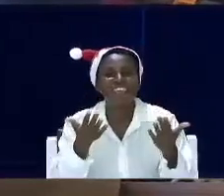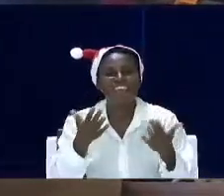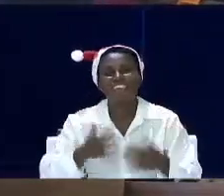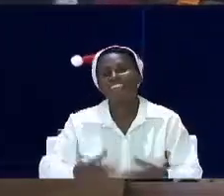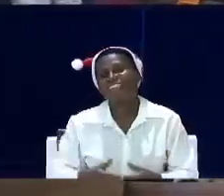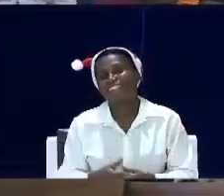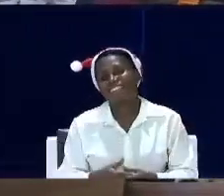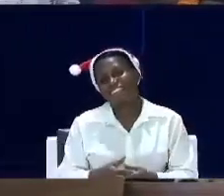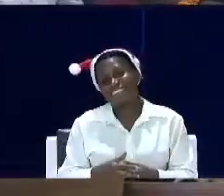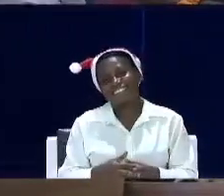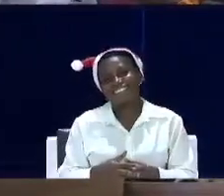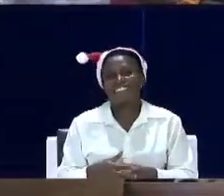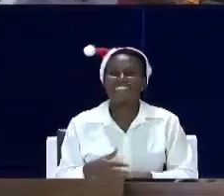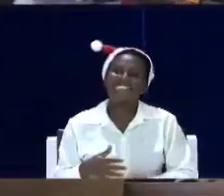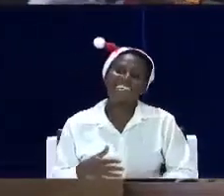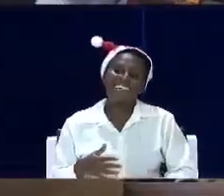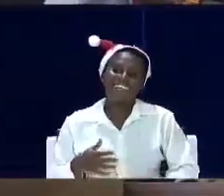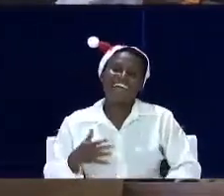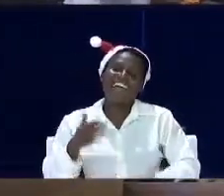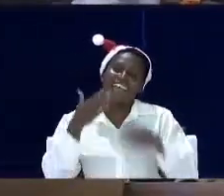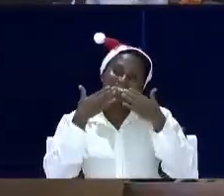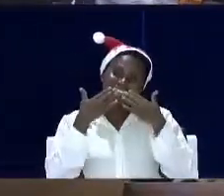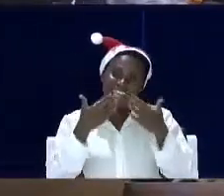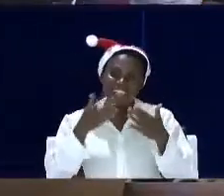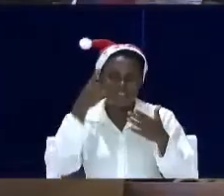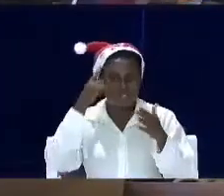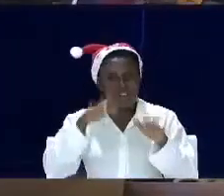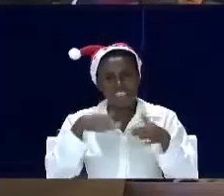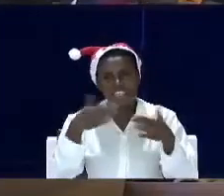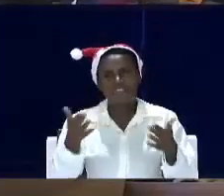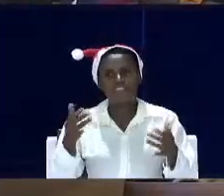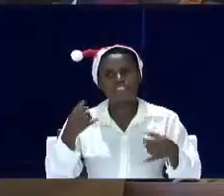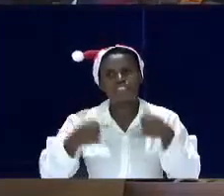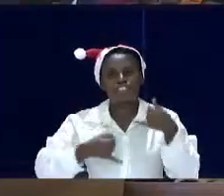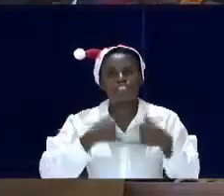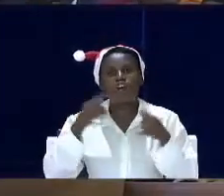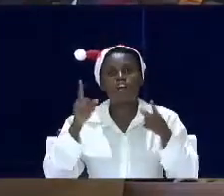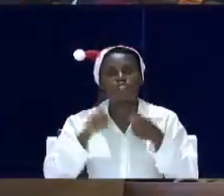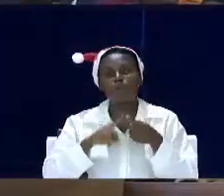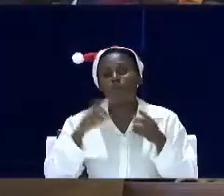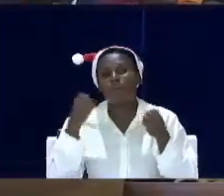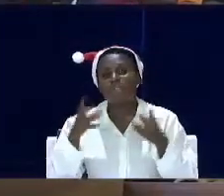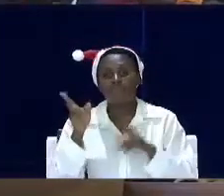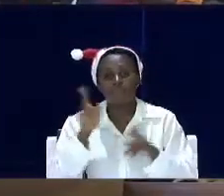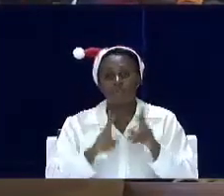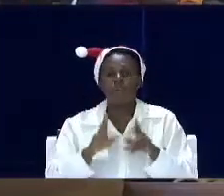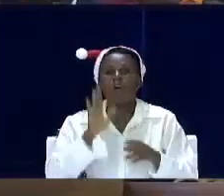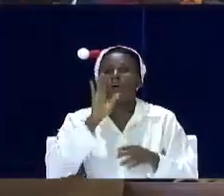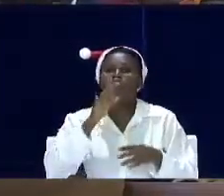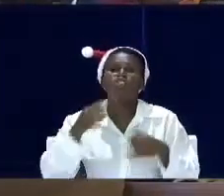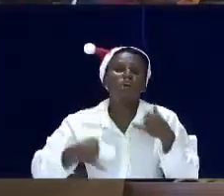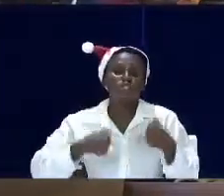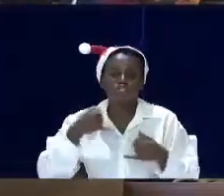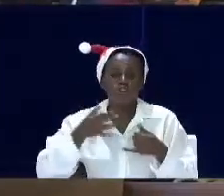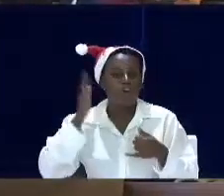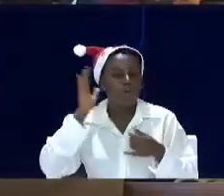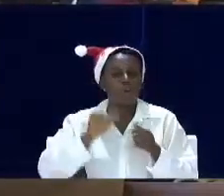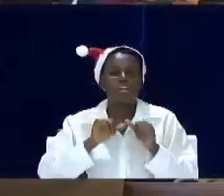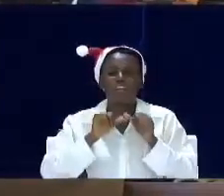Thank you for giving joy to many people. Your joy will continue to